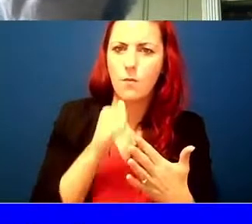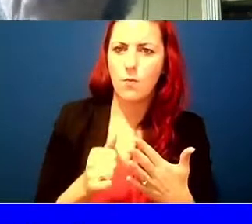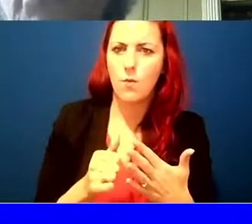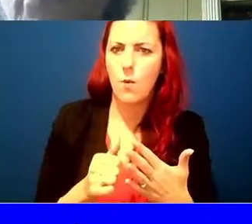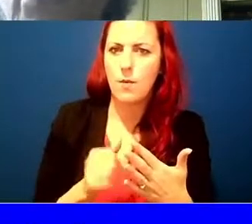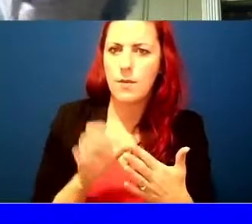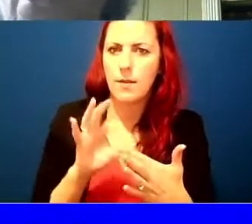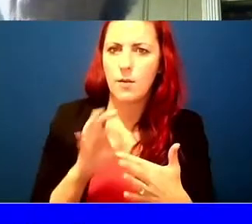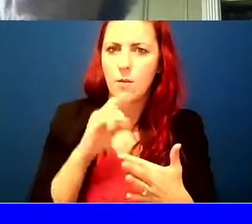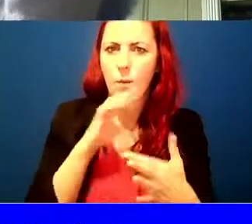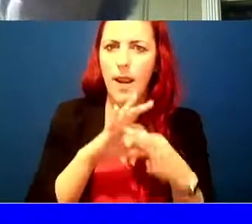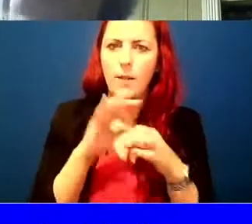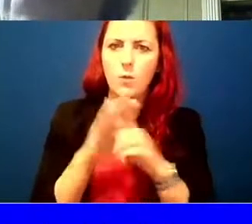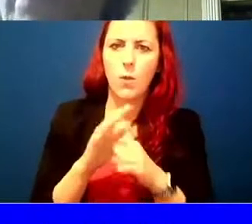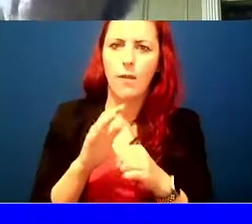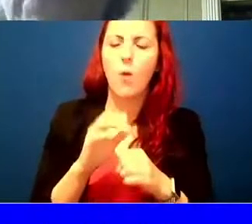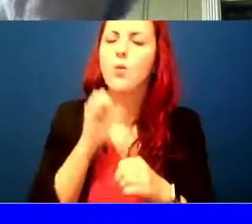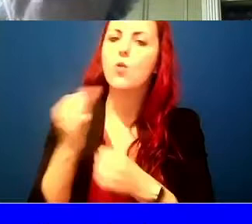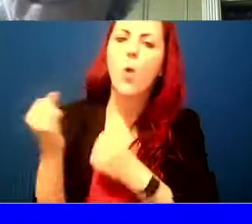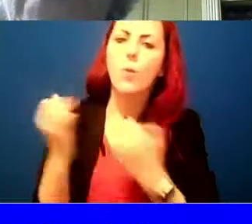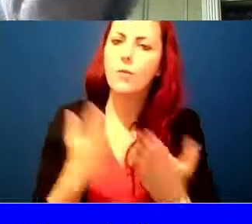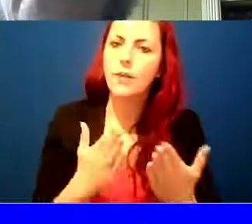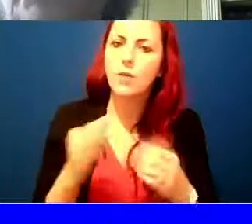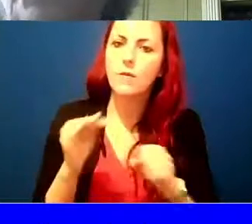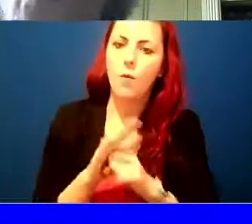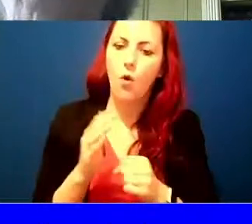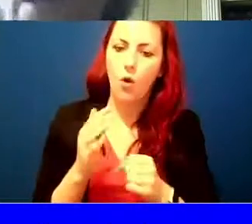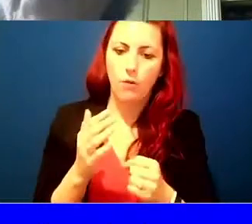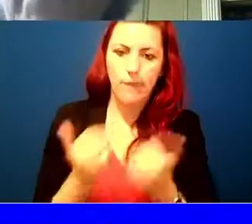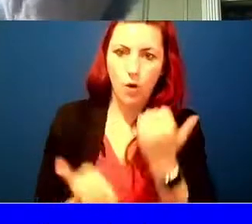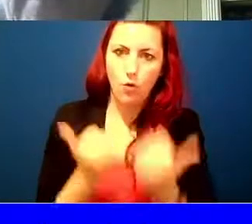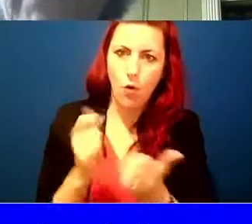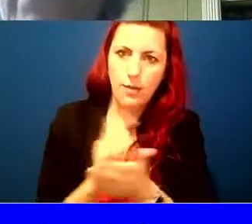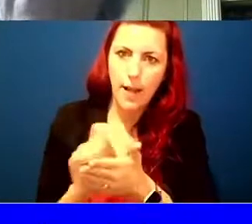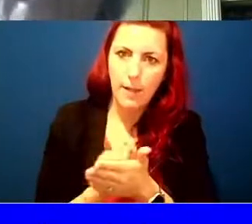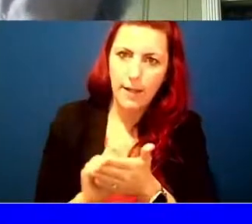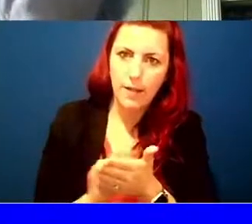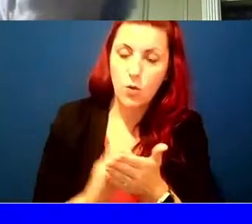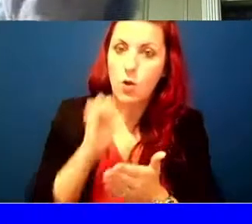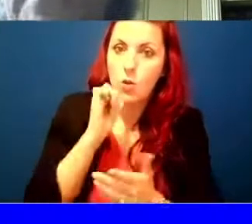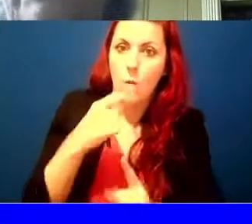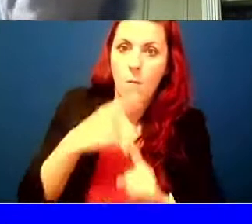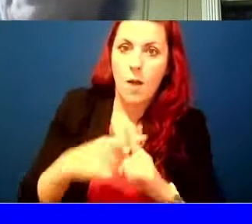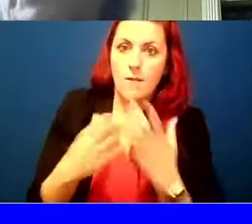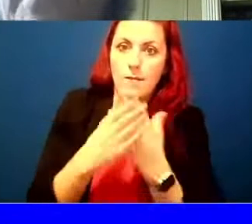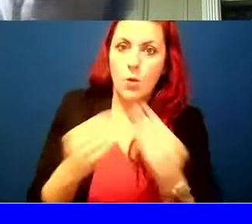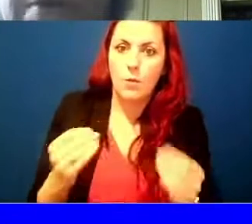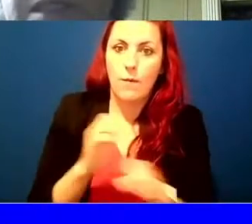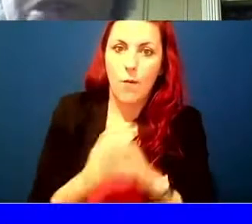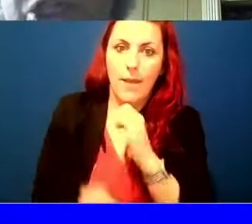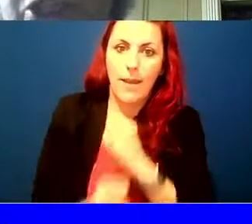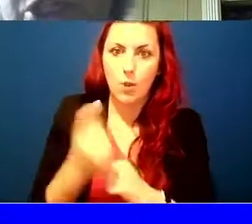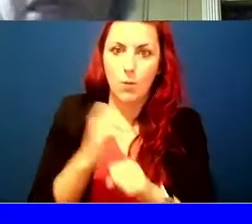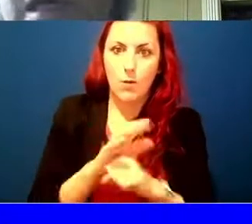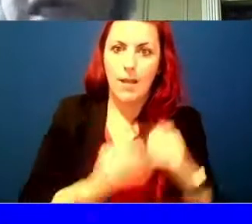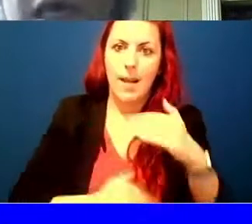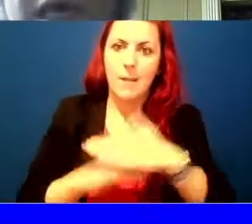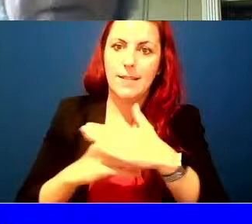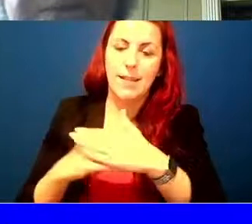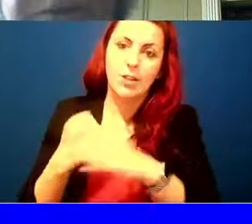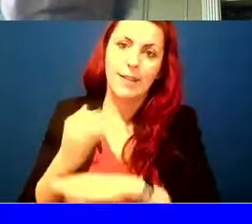court application under any other part of that Act, and there's no positive statement for access to legal advice or legal